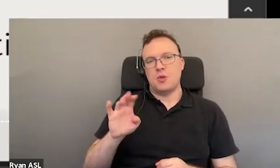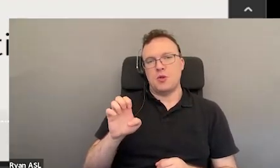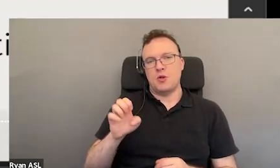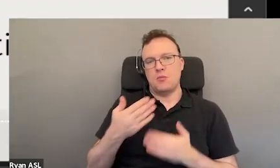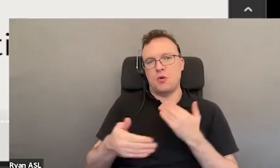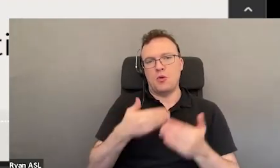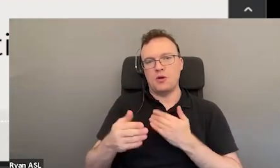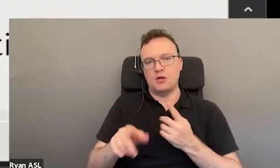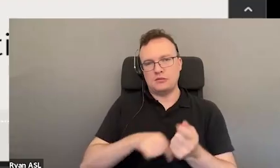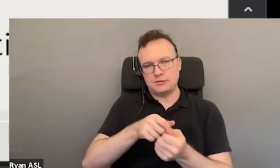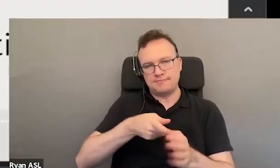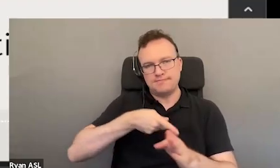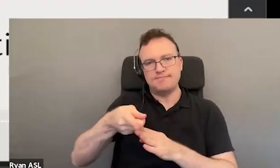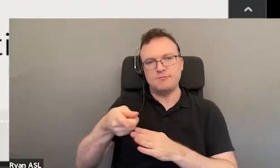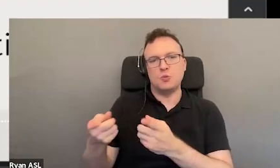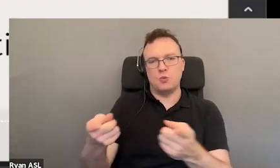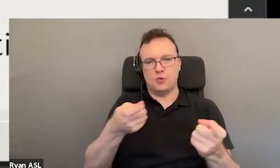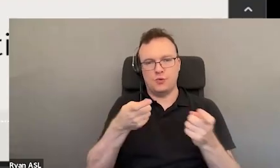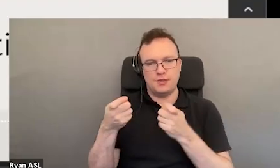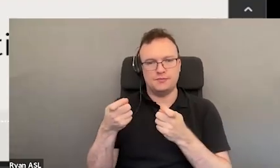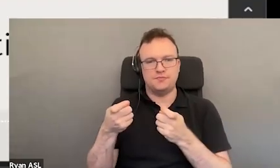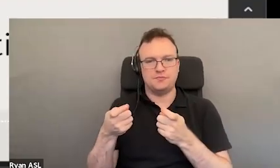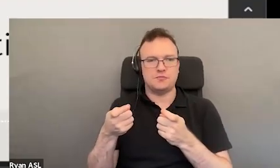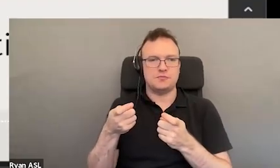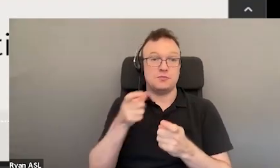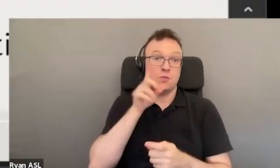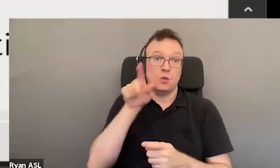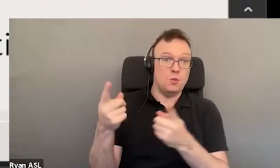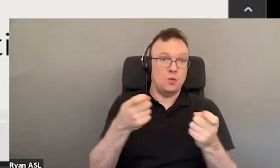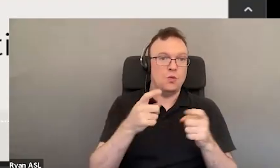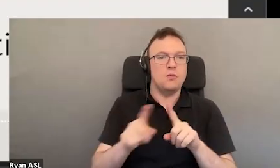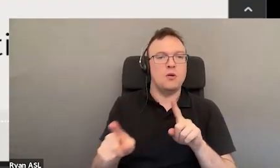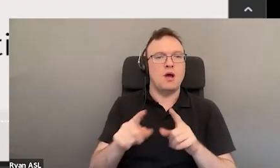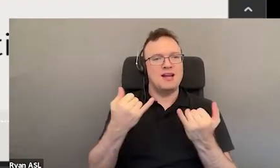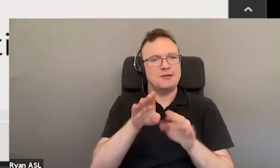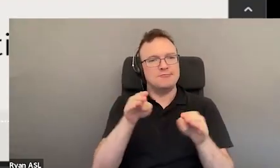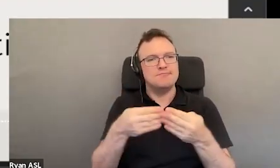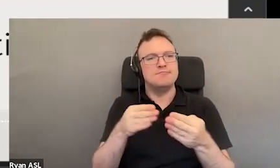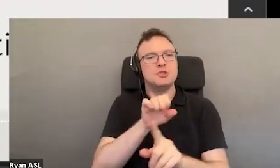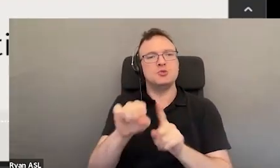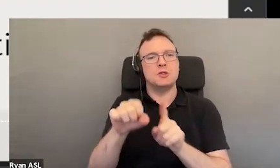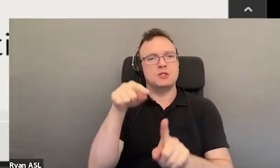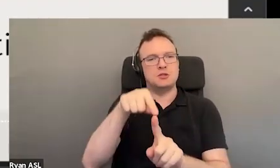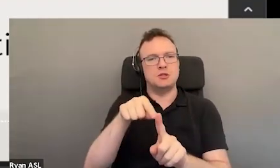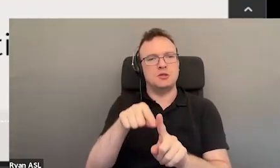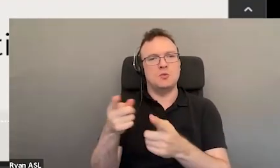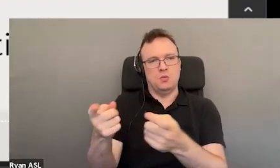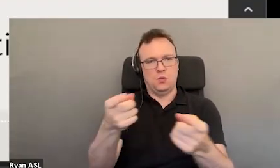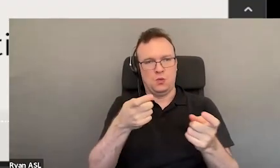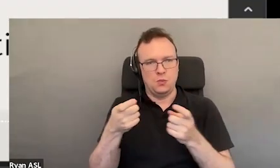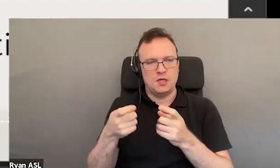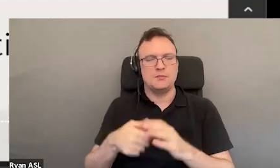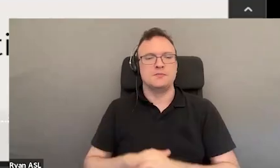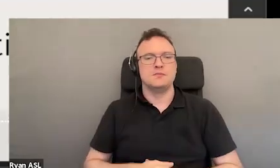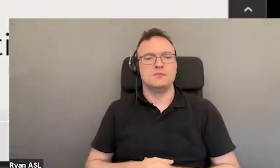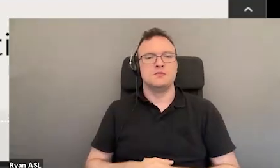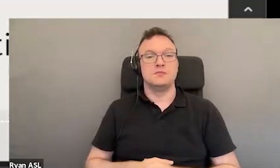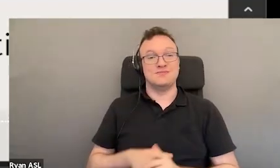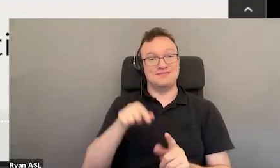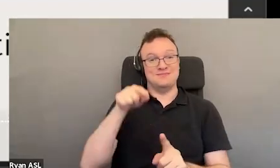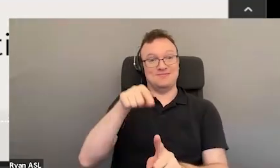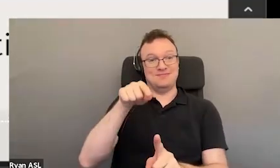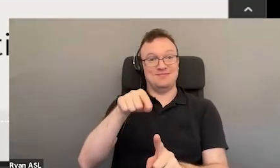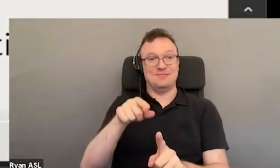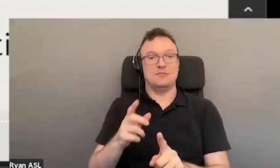processes, particularly in recruitment, but not necessarily limited to recruitment. This is where we can talk